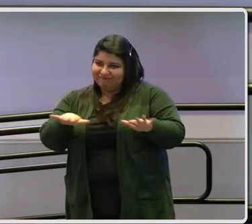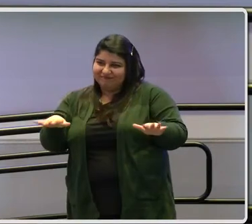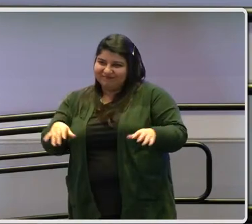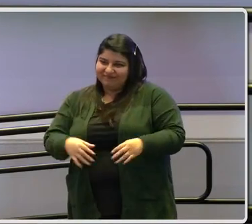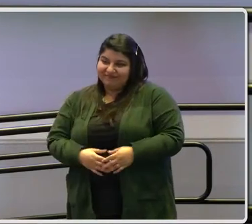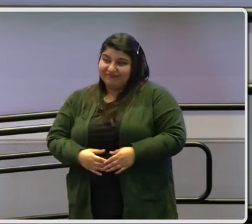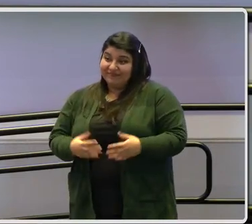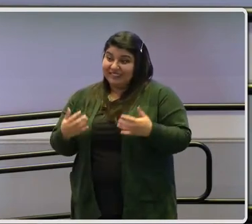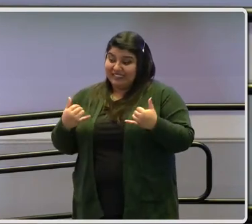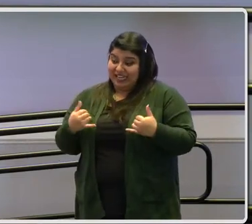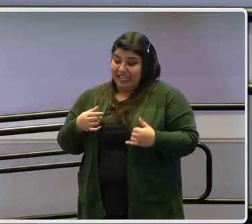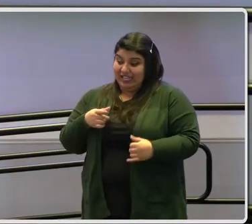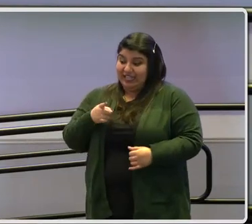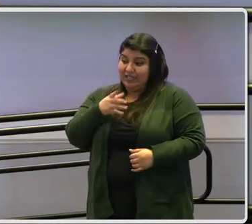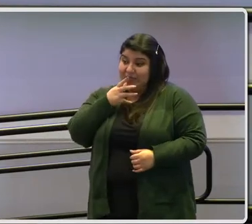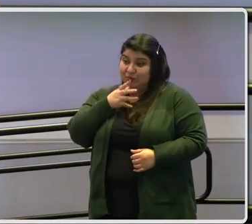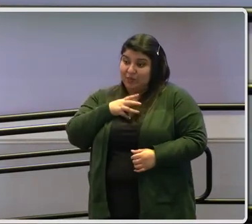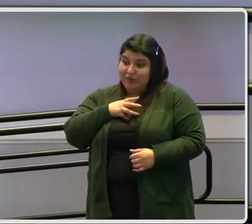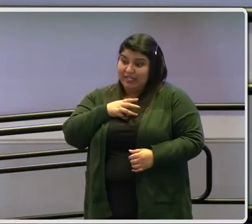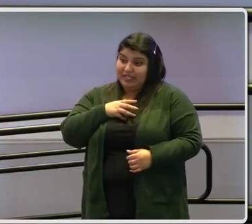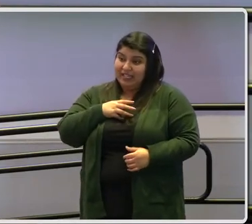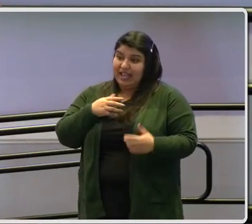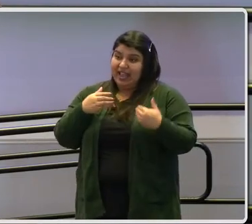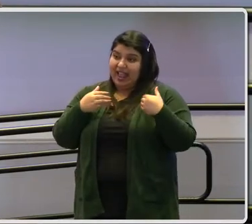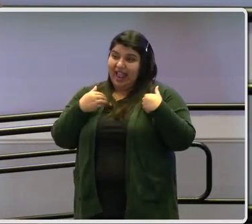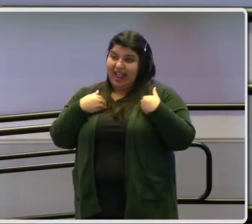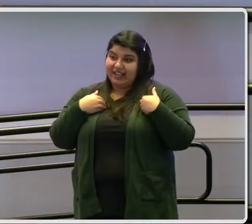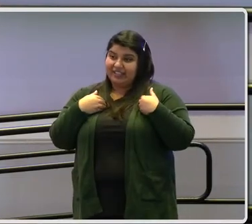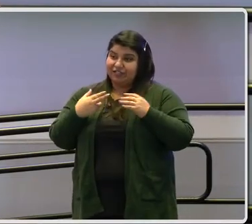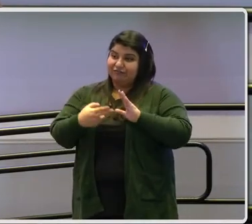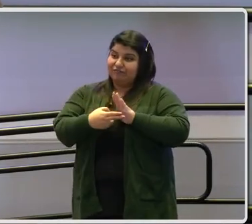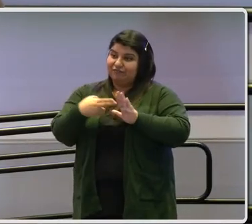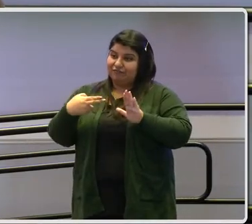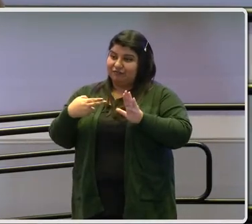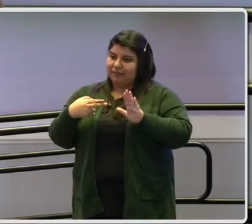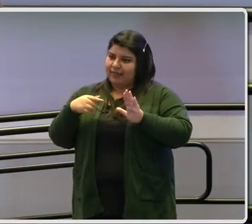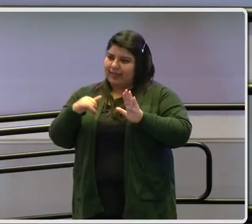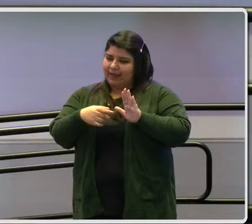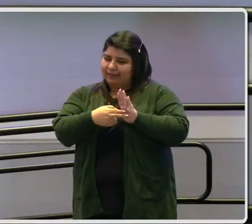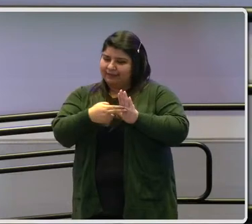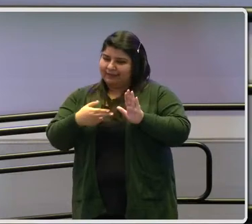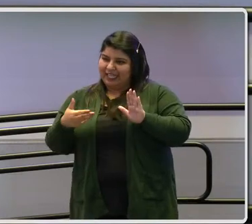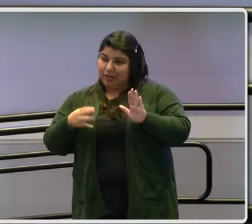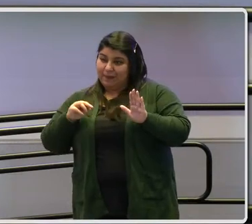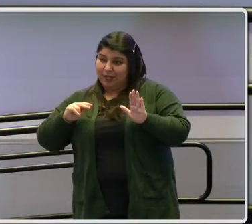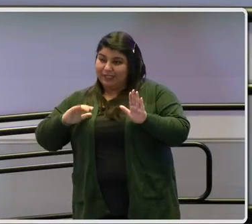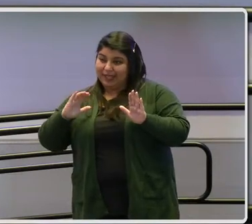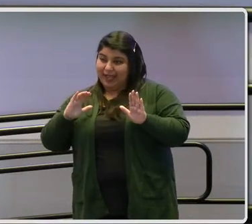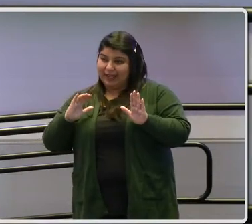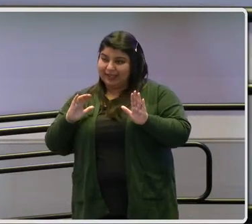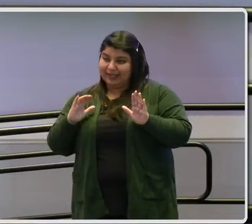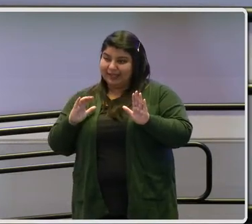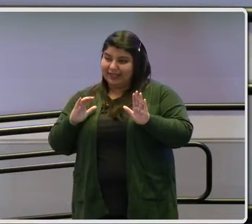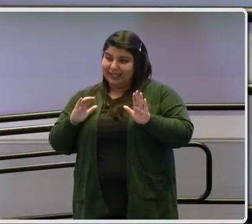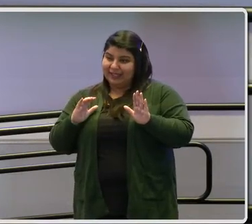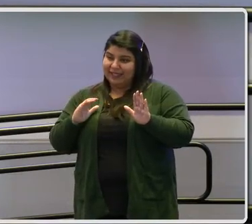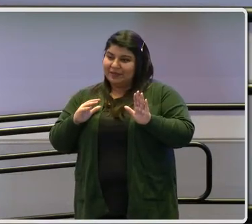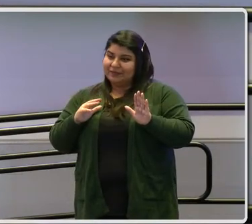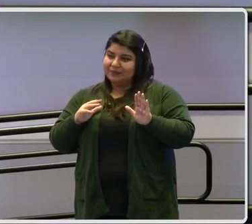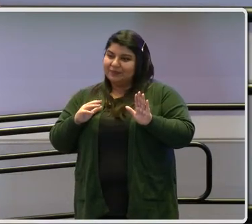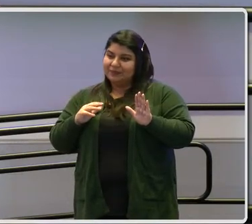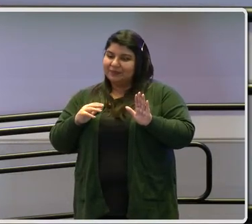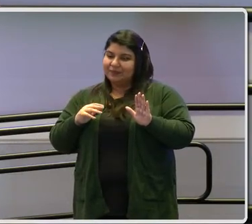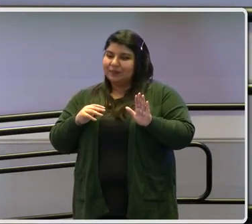she is now holding a title that here at Mt SAC, the women of